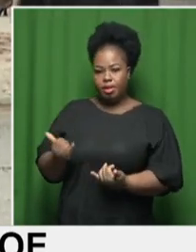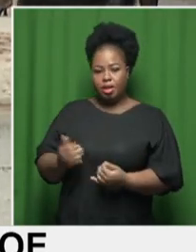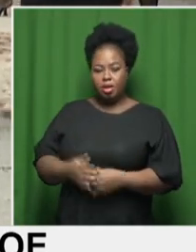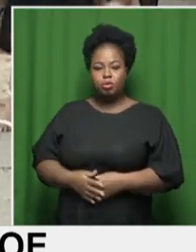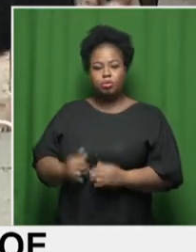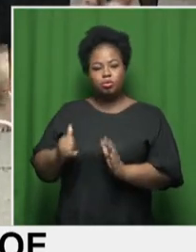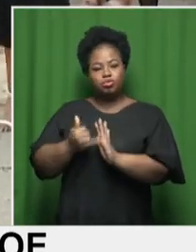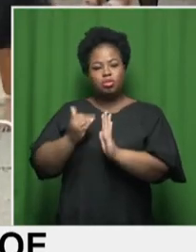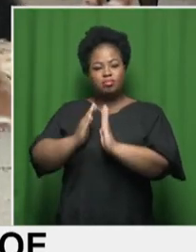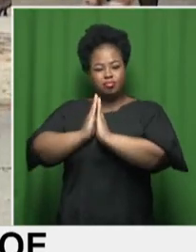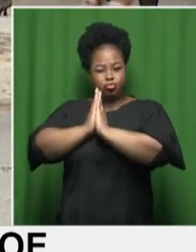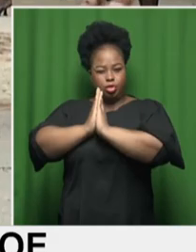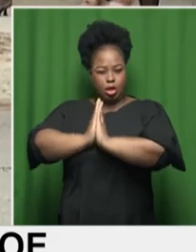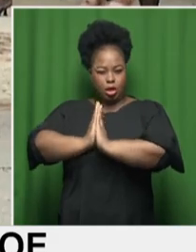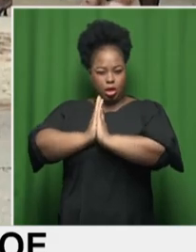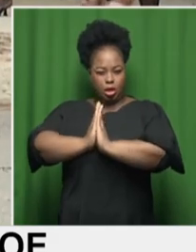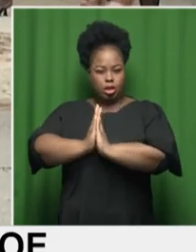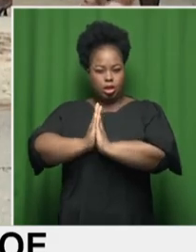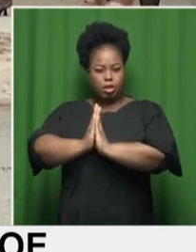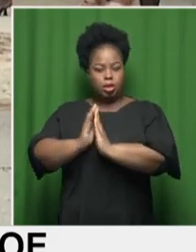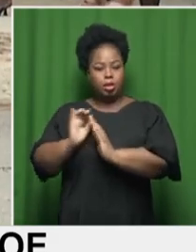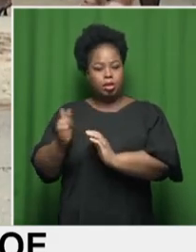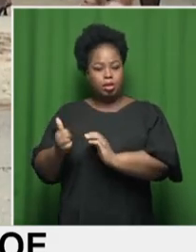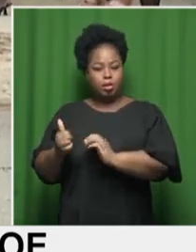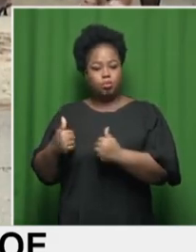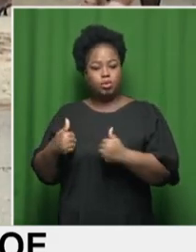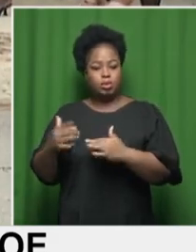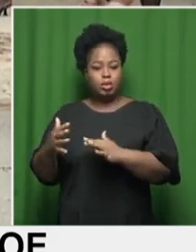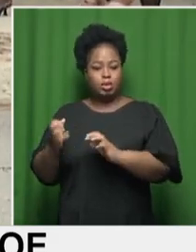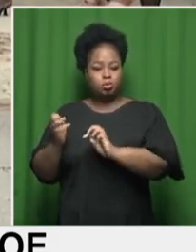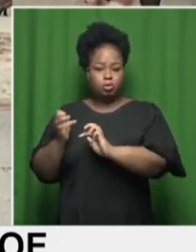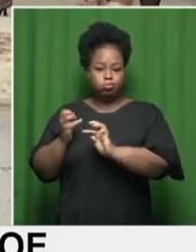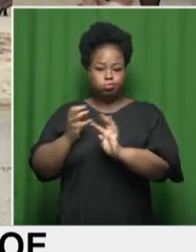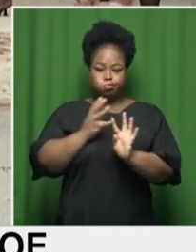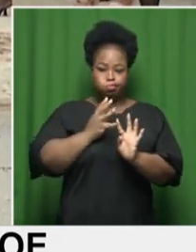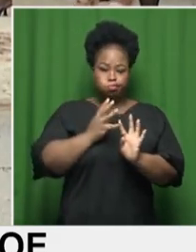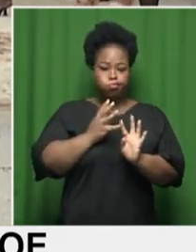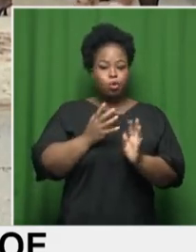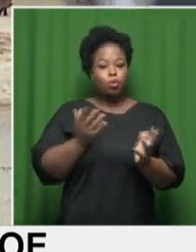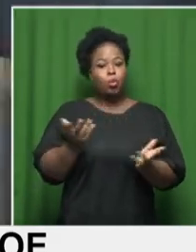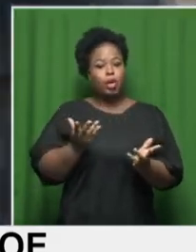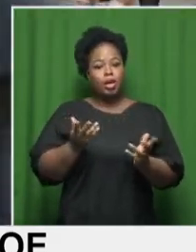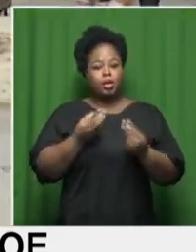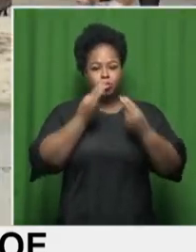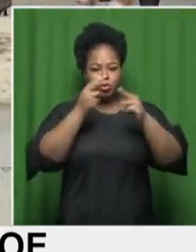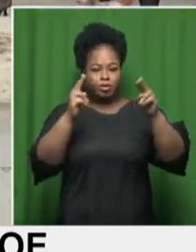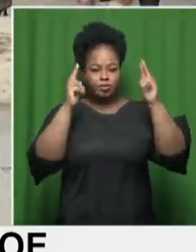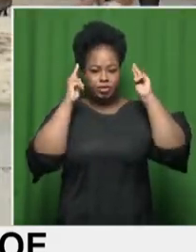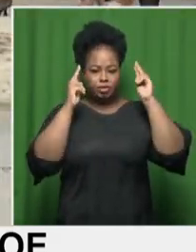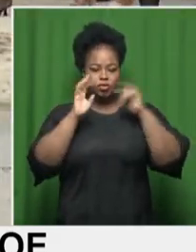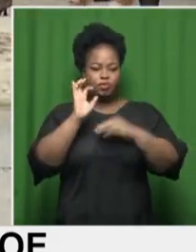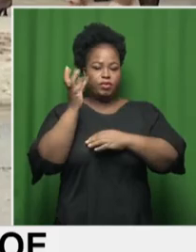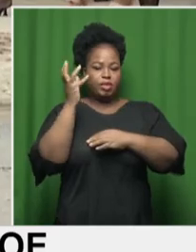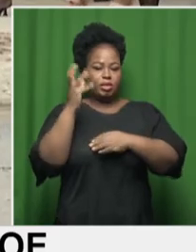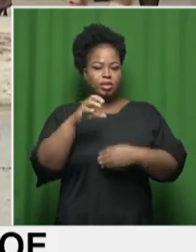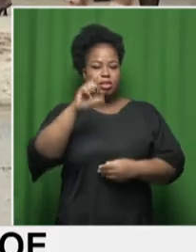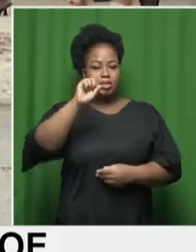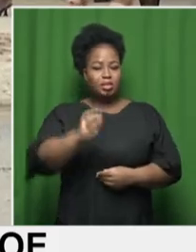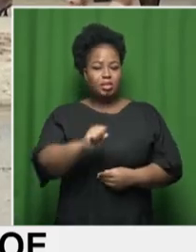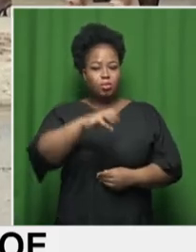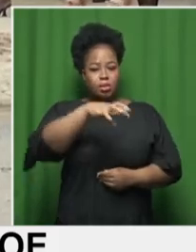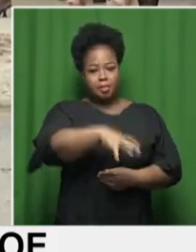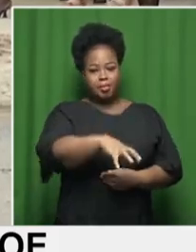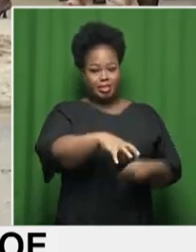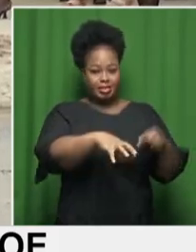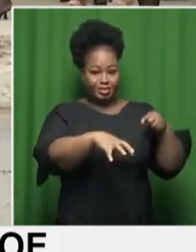prayer just before the procession head to the University of the Free State South Campus, where the